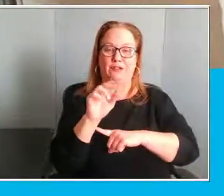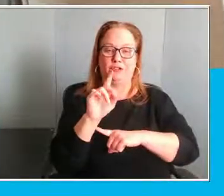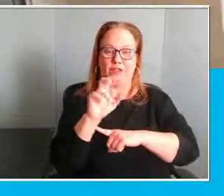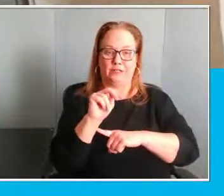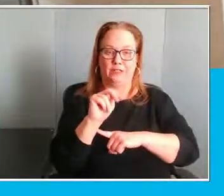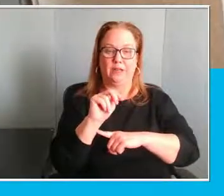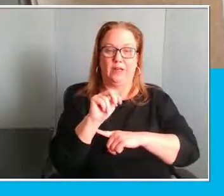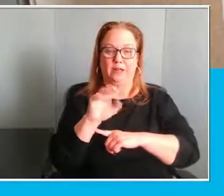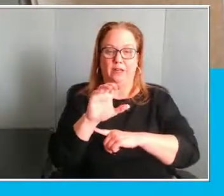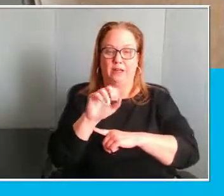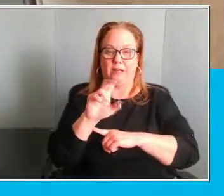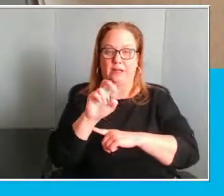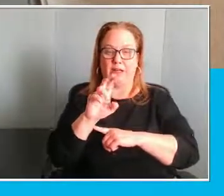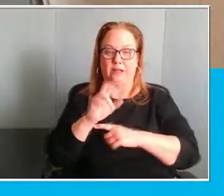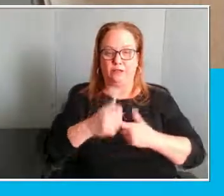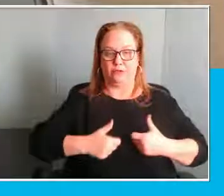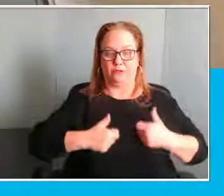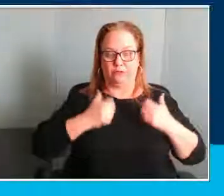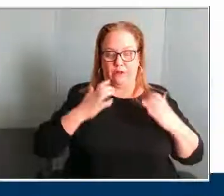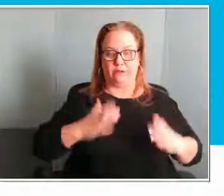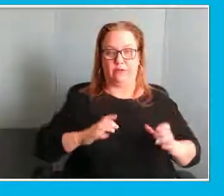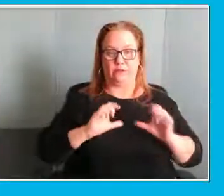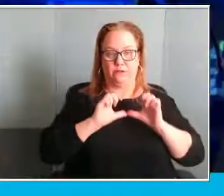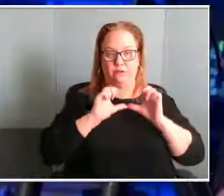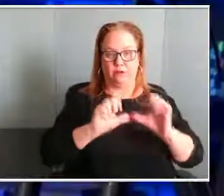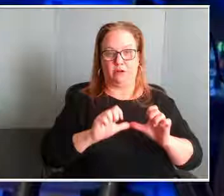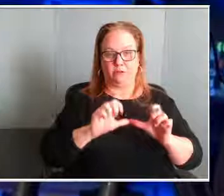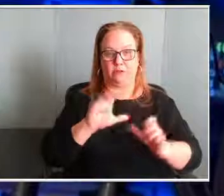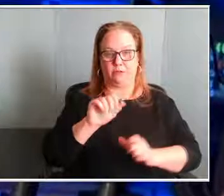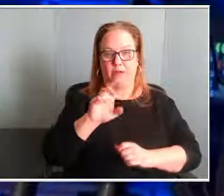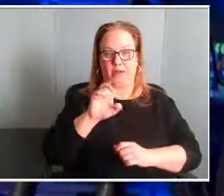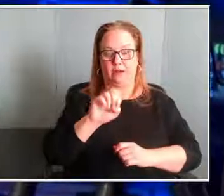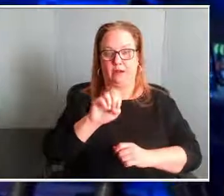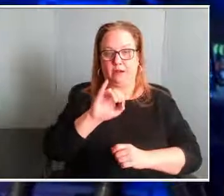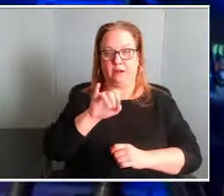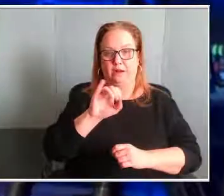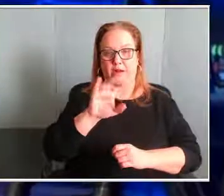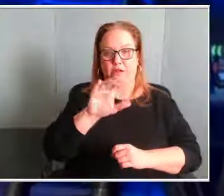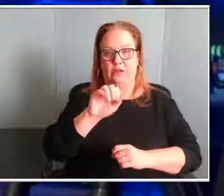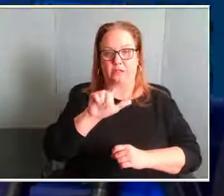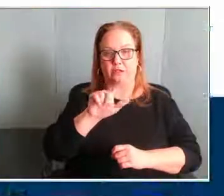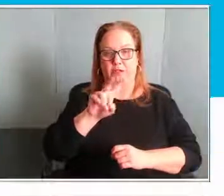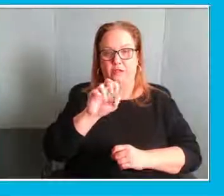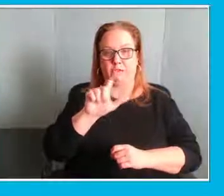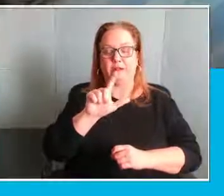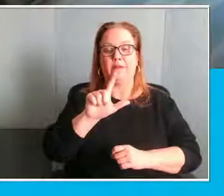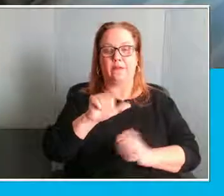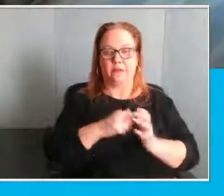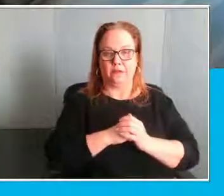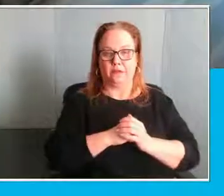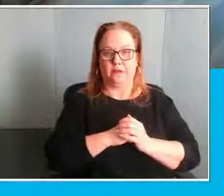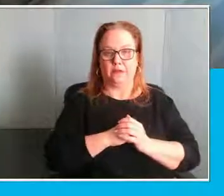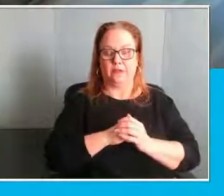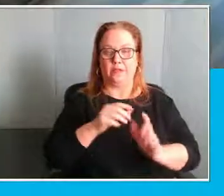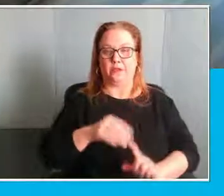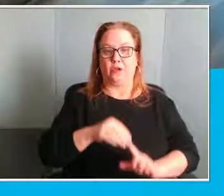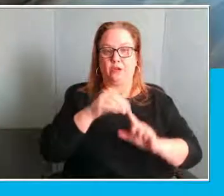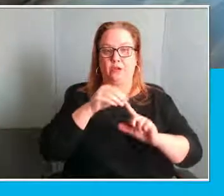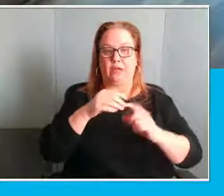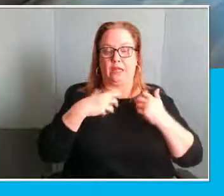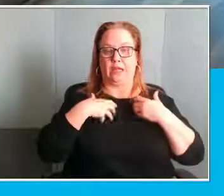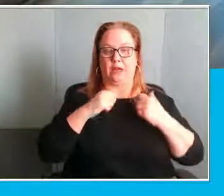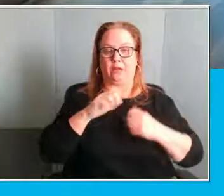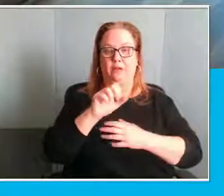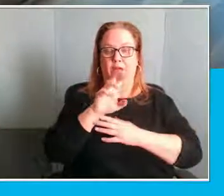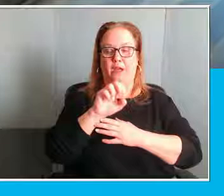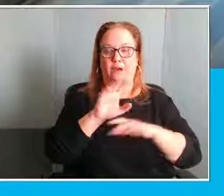cancer survivors deserve long-term care. I'm Jessica Lovell on the next Morning Medical Update, the unique healthcare journey of